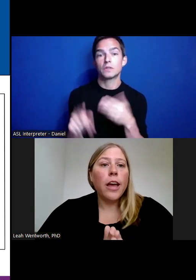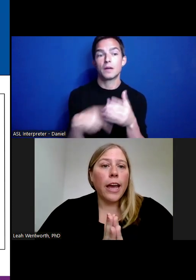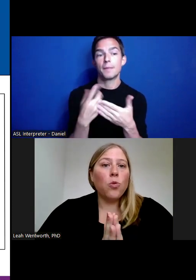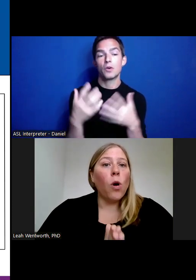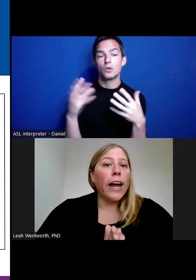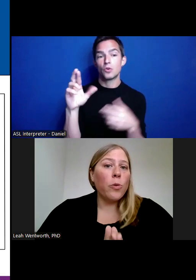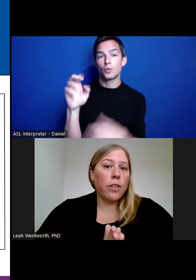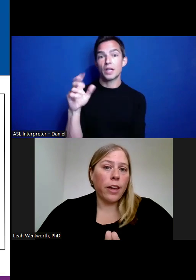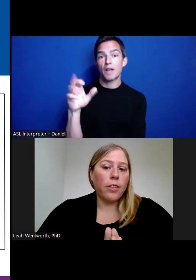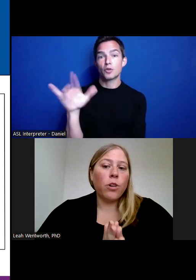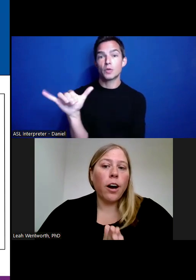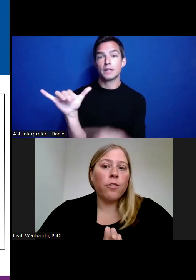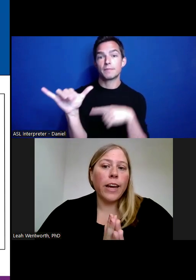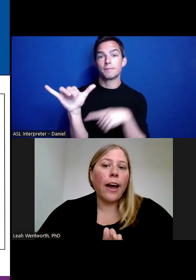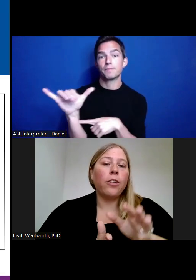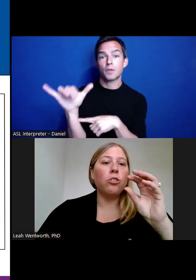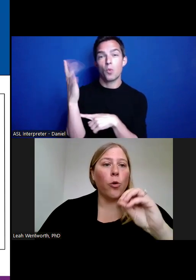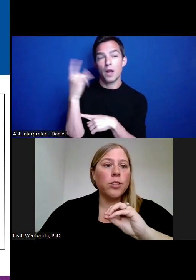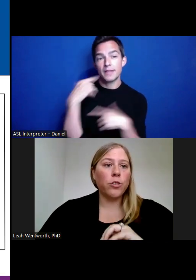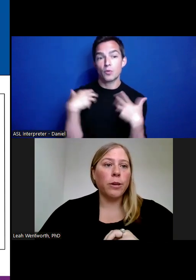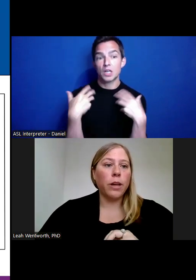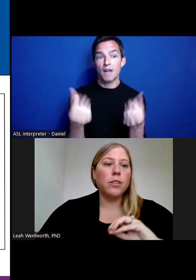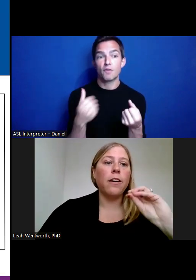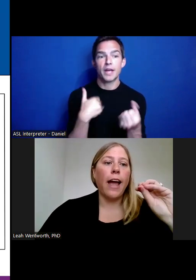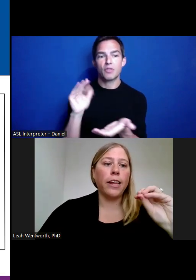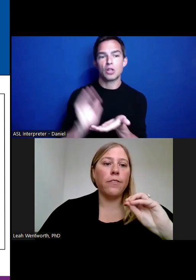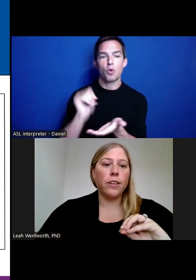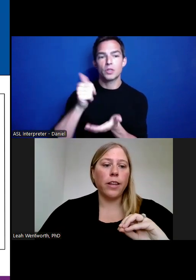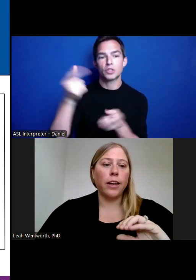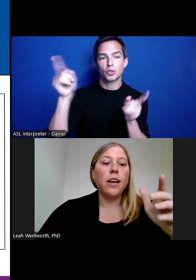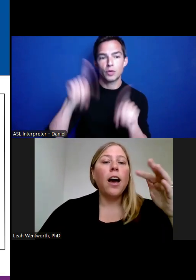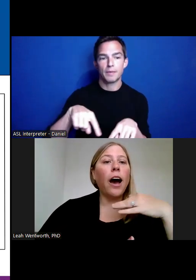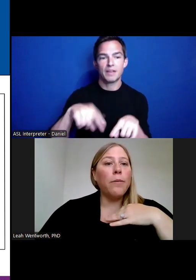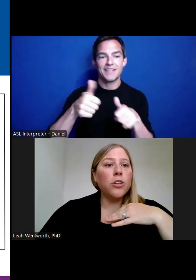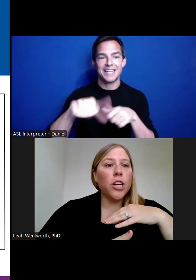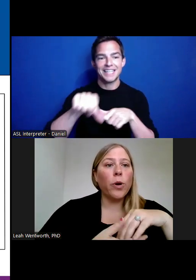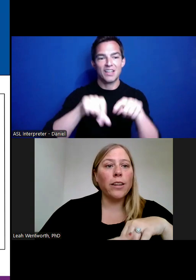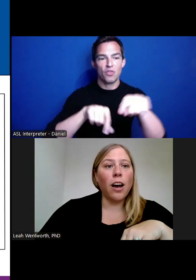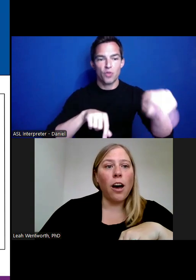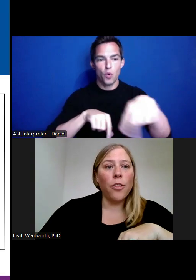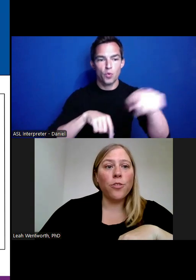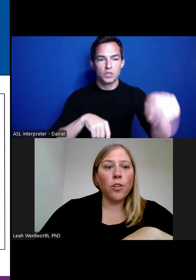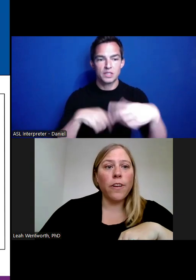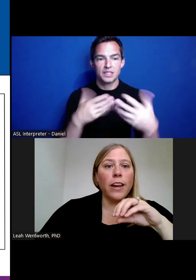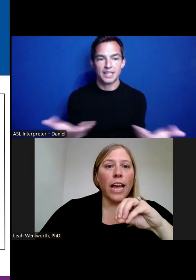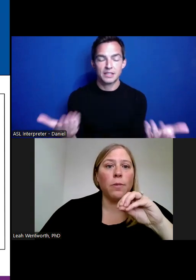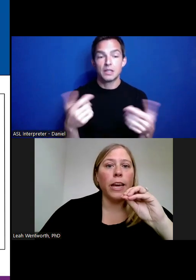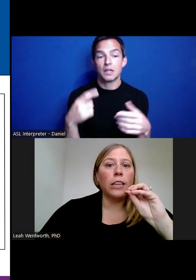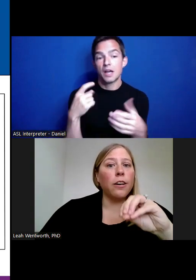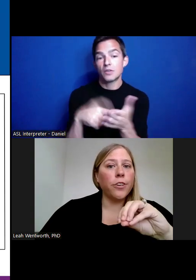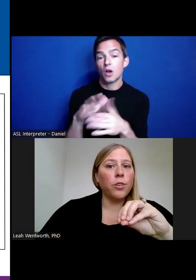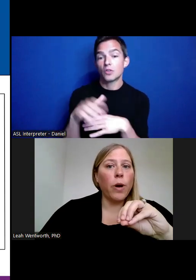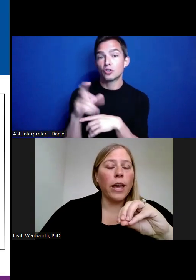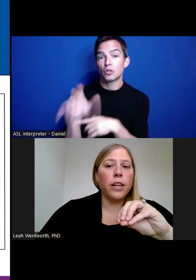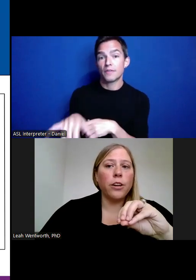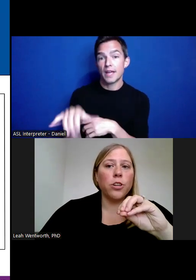recovery and why we think that recovery had the lowest agreement of any of these things. I'm going to share what I saw on the survey, and Amy, I'd